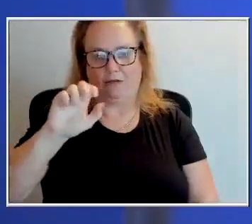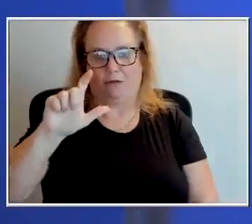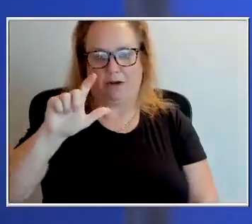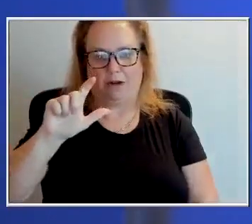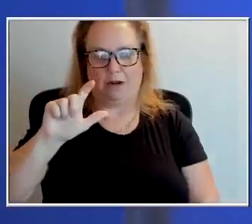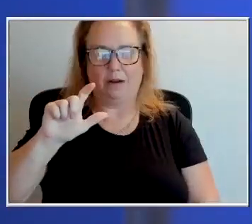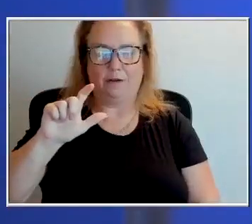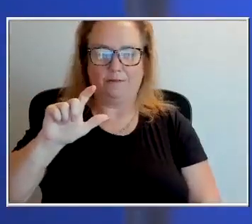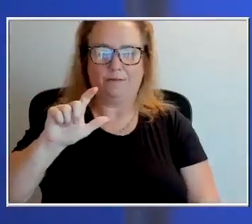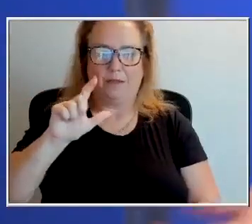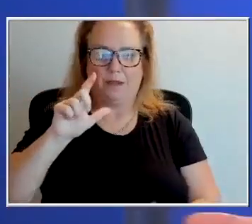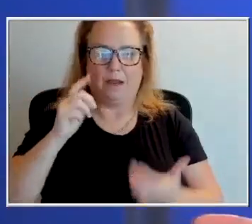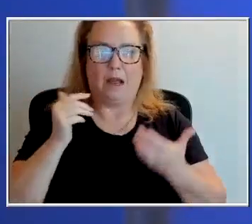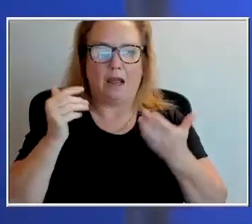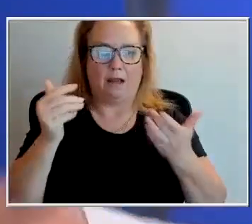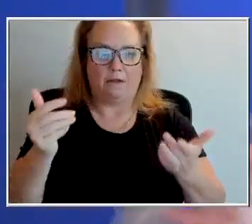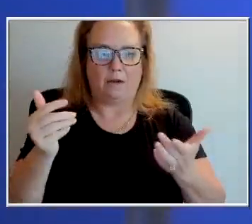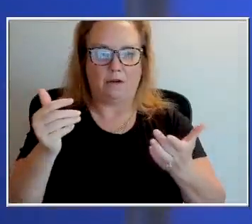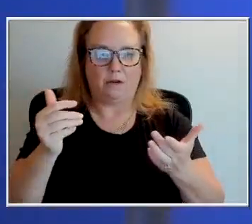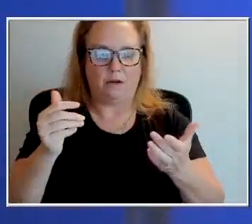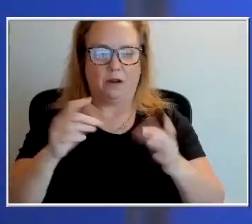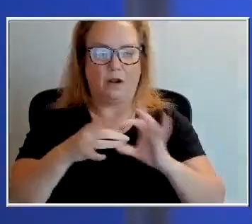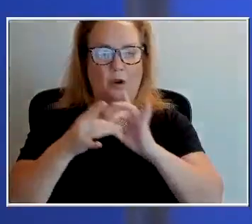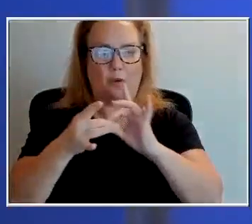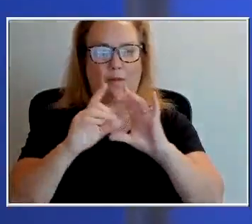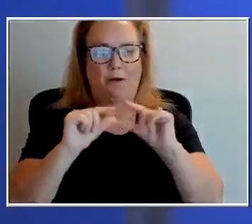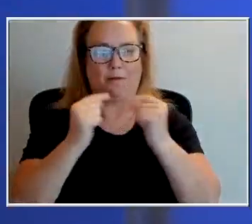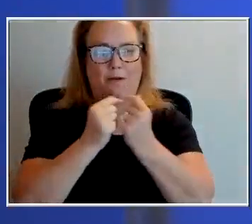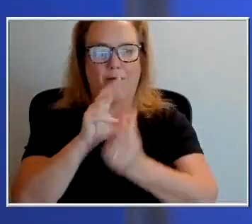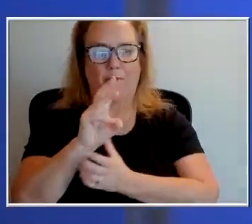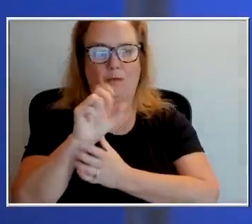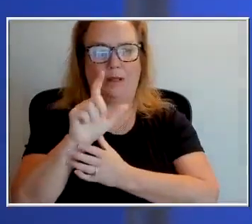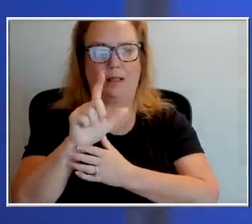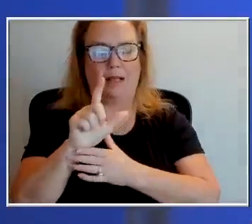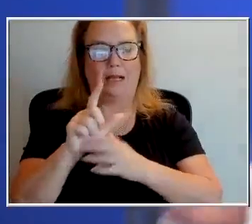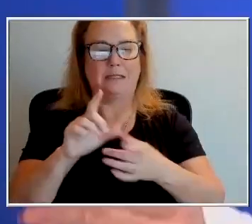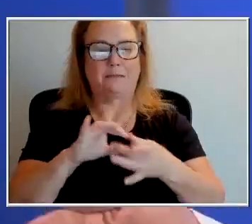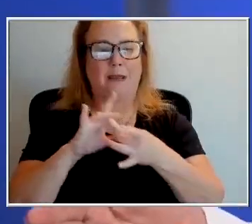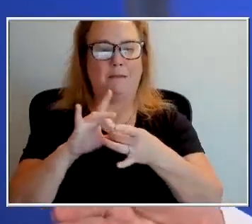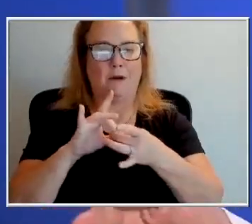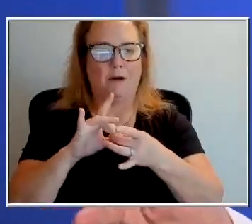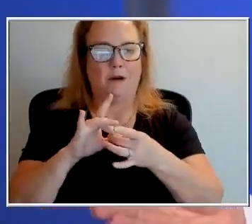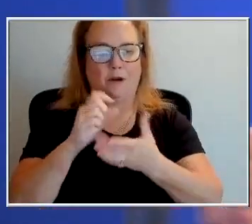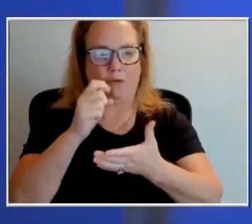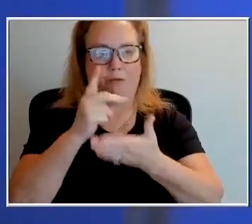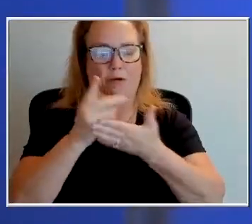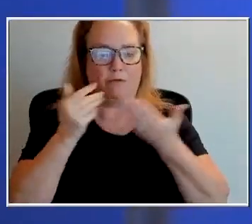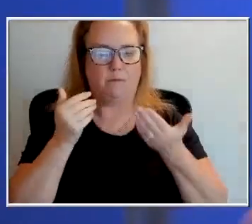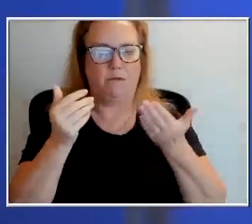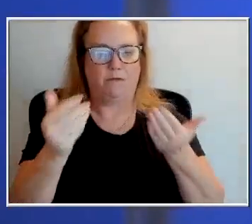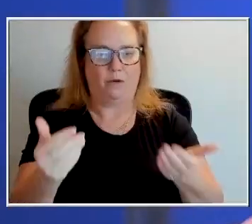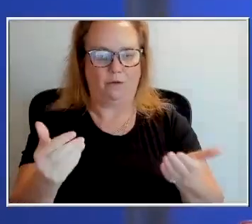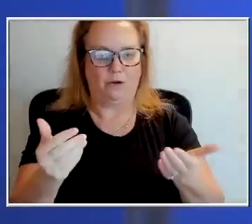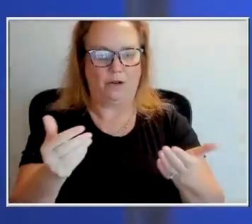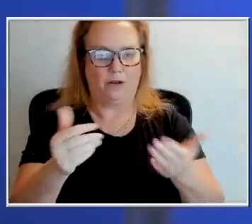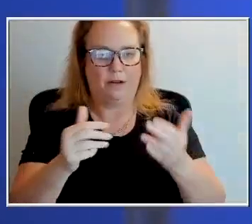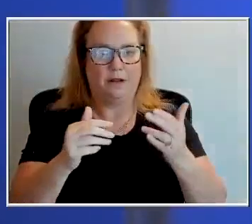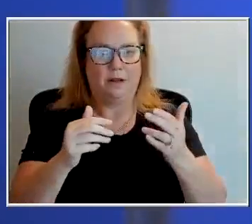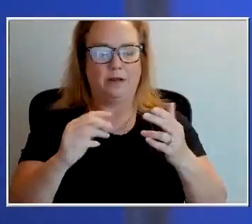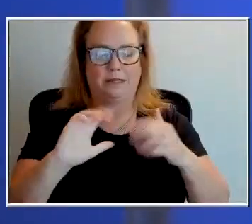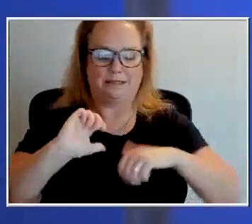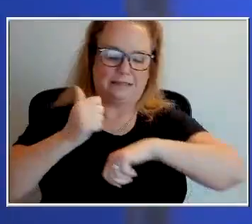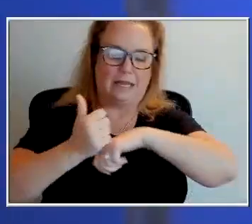have gone to a cooperative group with Will as my partner, and we're actually approved to move forward to build a phase 3